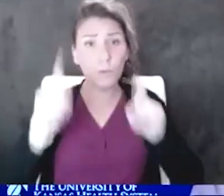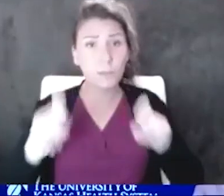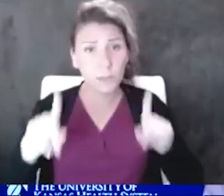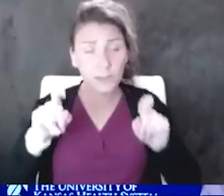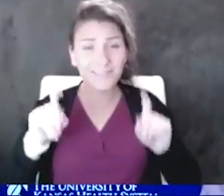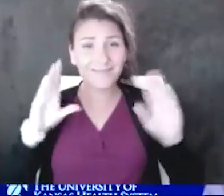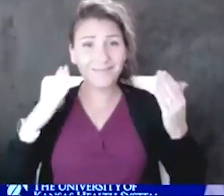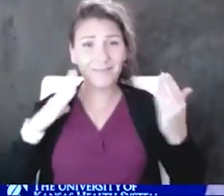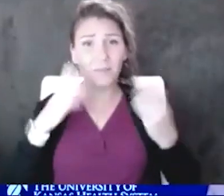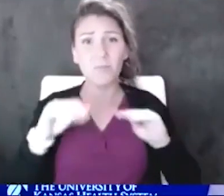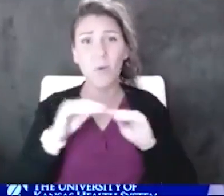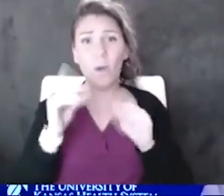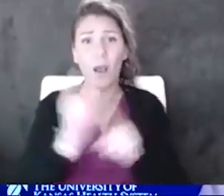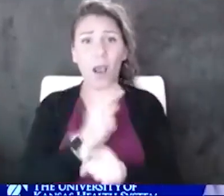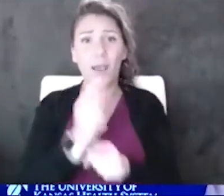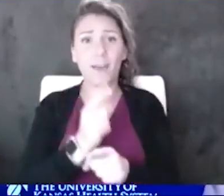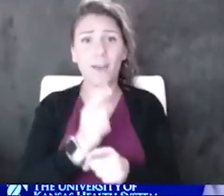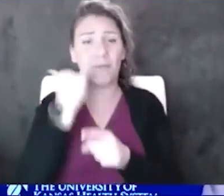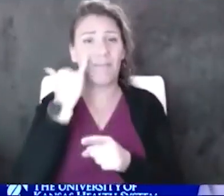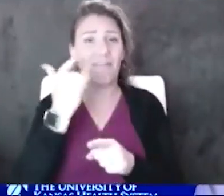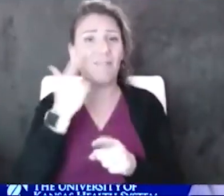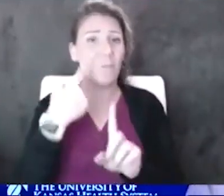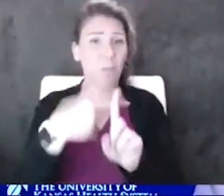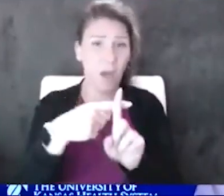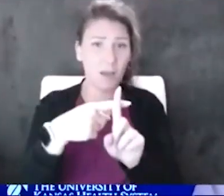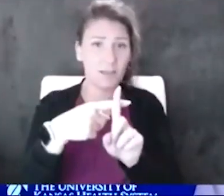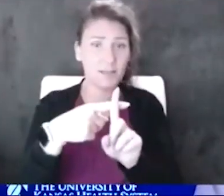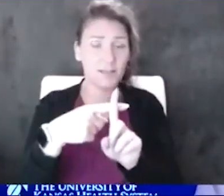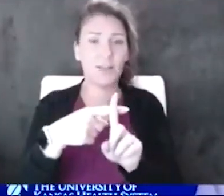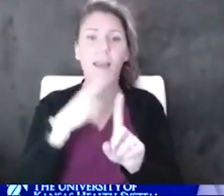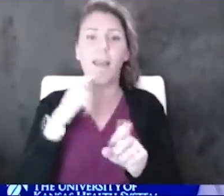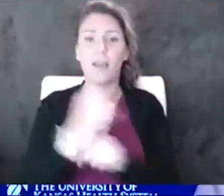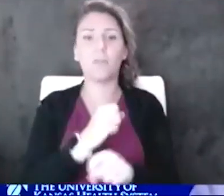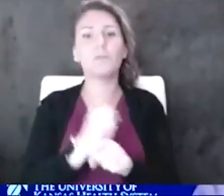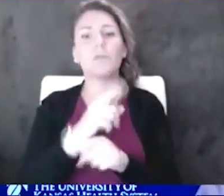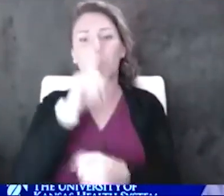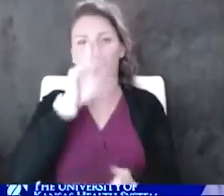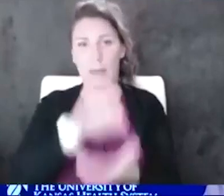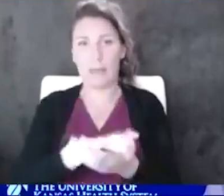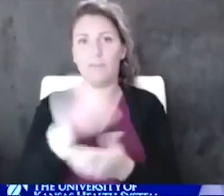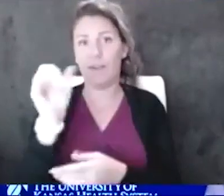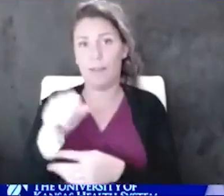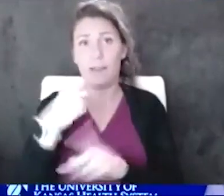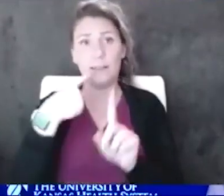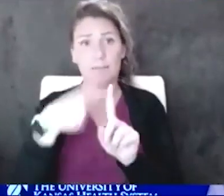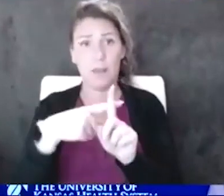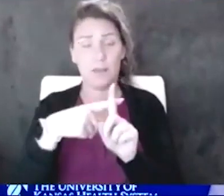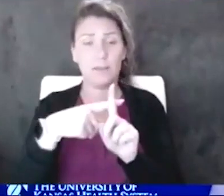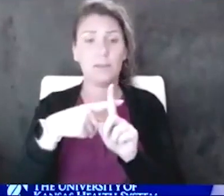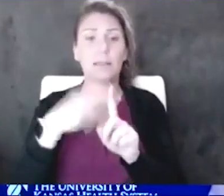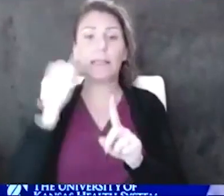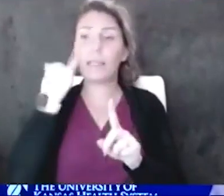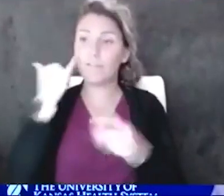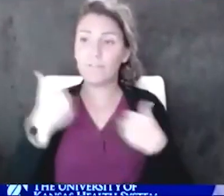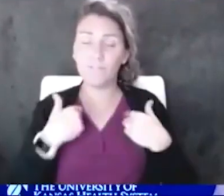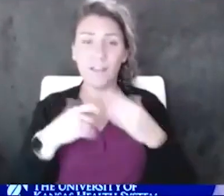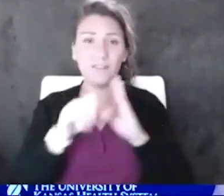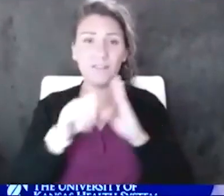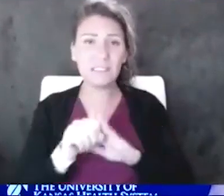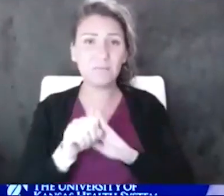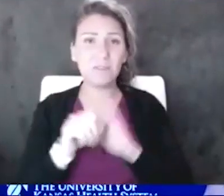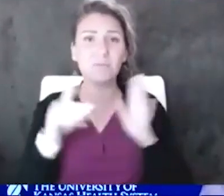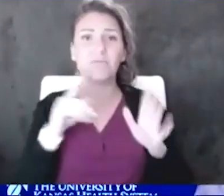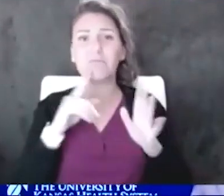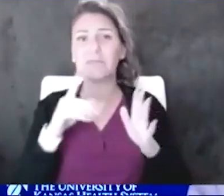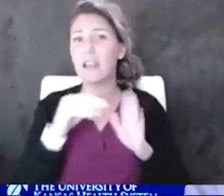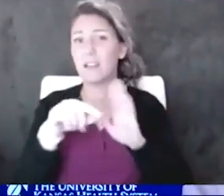accurate. So if there is a positive, you can absolutely believe that it's a positive. If you are symptomatic and it's a negative, then you probably want to go